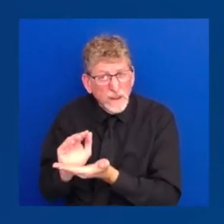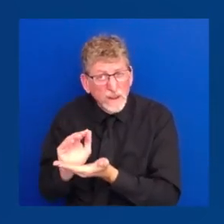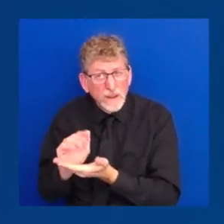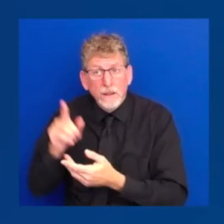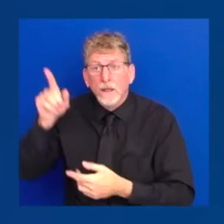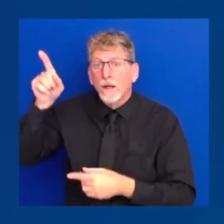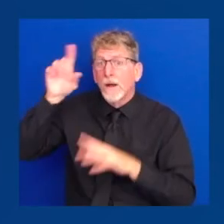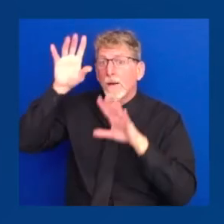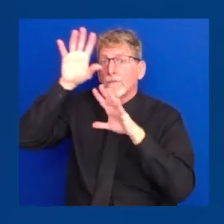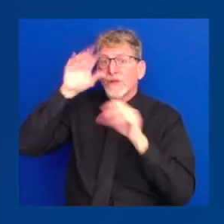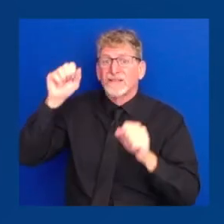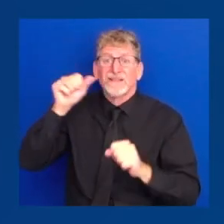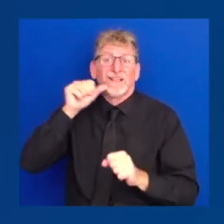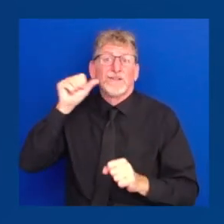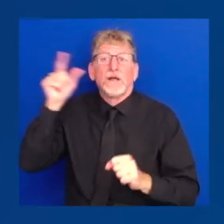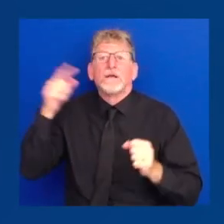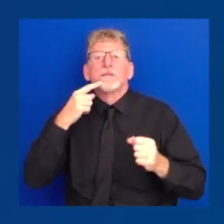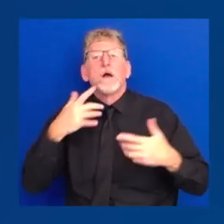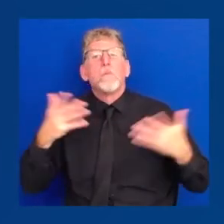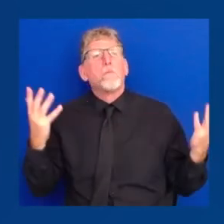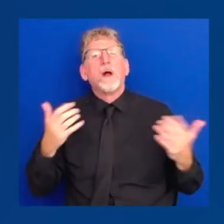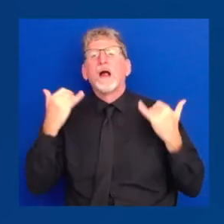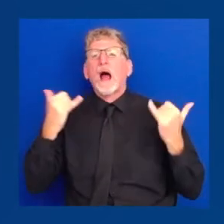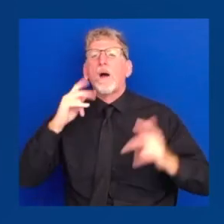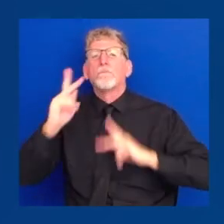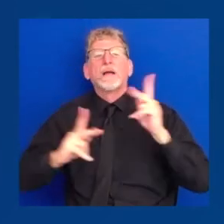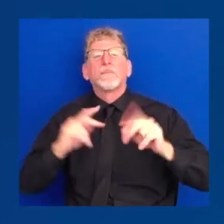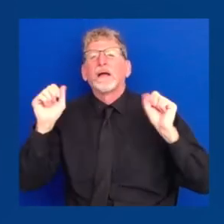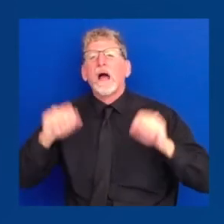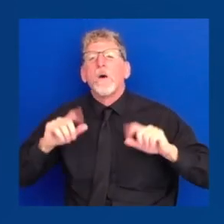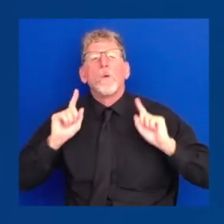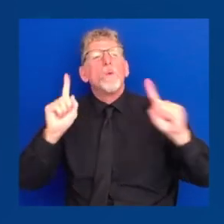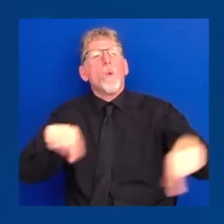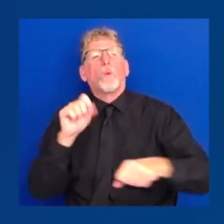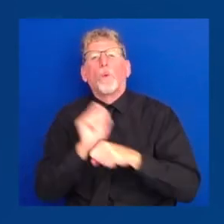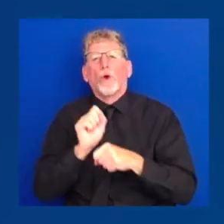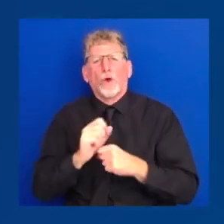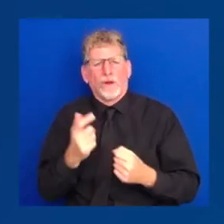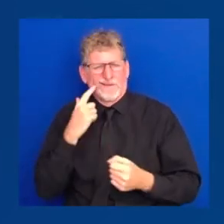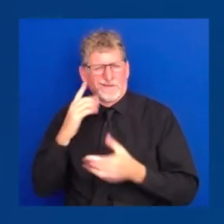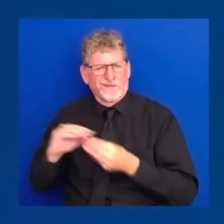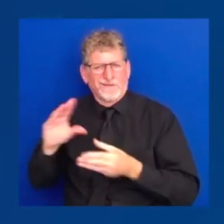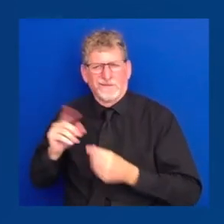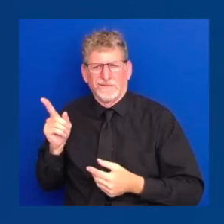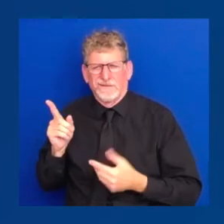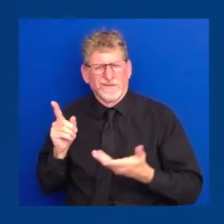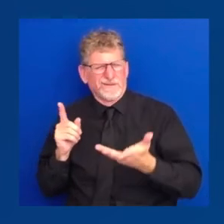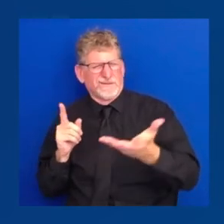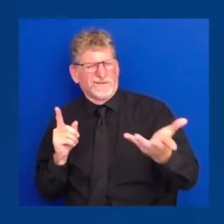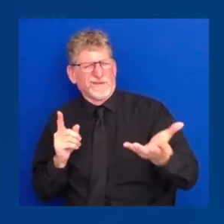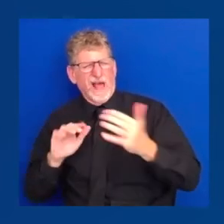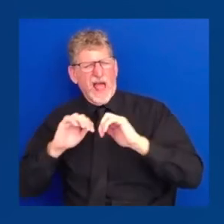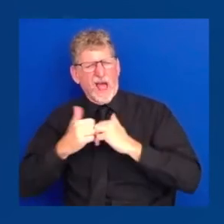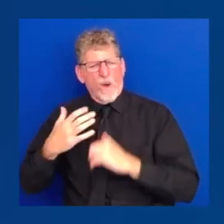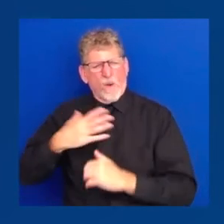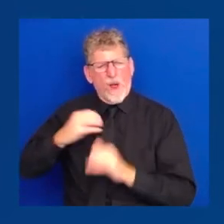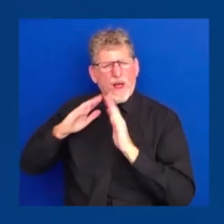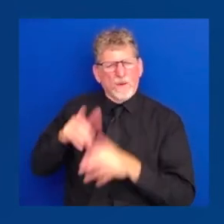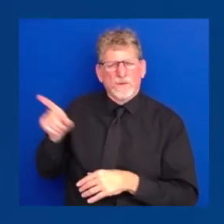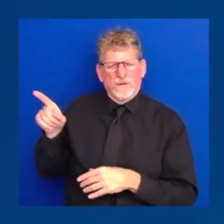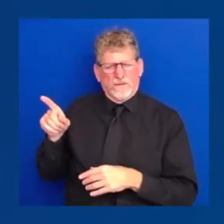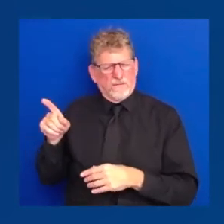does the administration plan to sort of get people to overcome 2 years of shutdown and anxiety and work from home